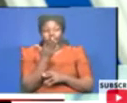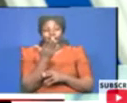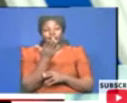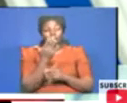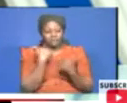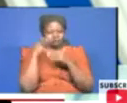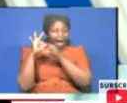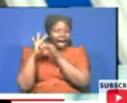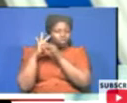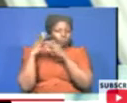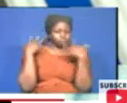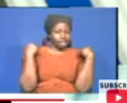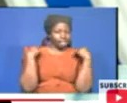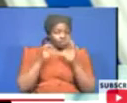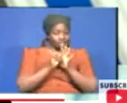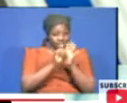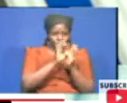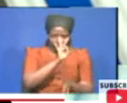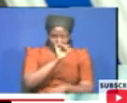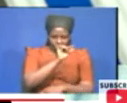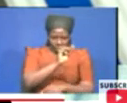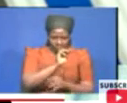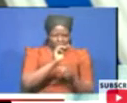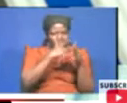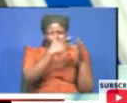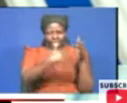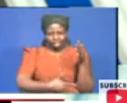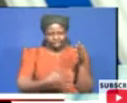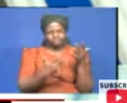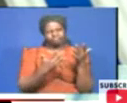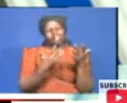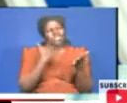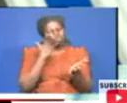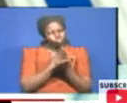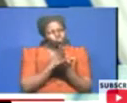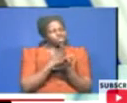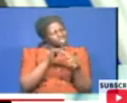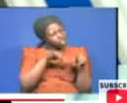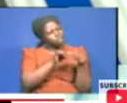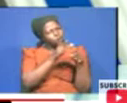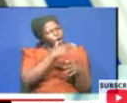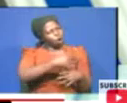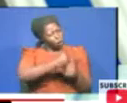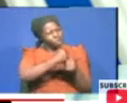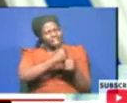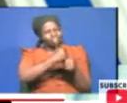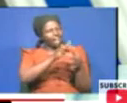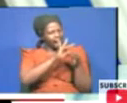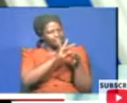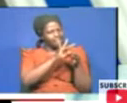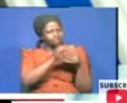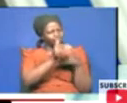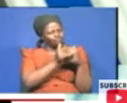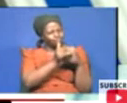cultural practices like female genital mutilation and so on and so forth, and they hold those cultures very close and very dear to them.